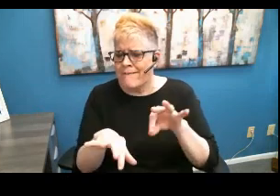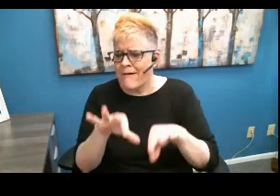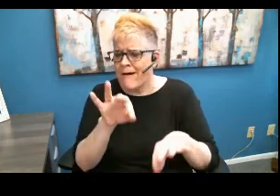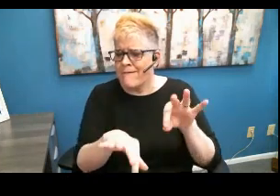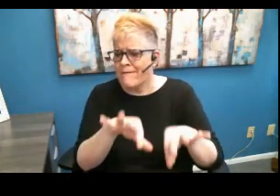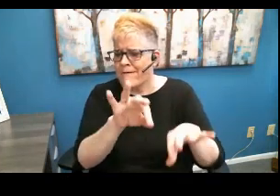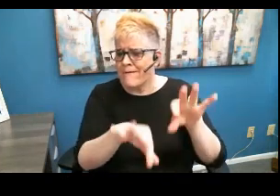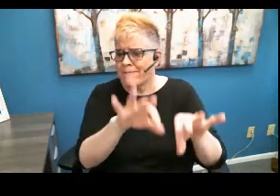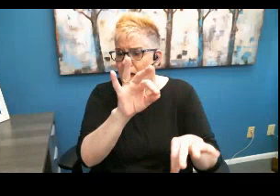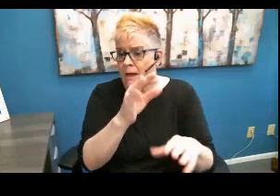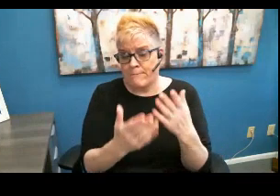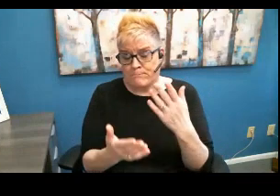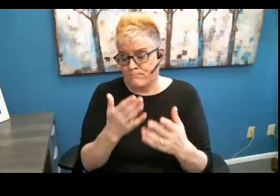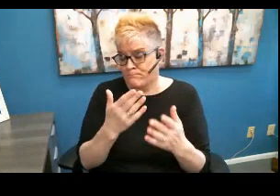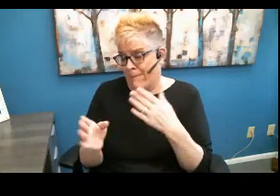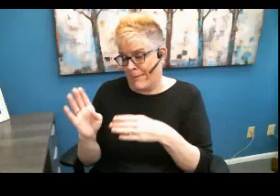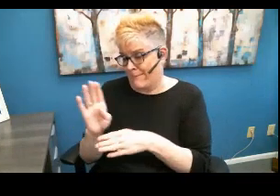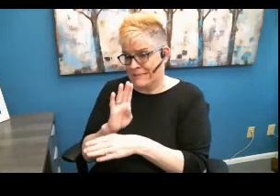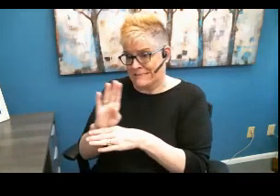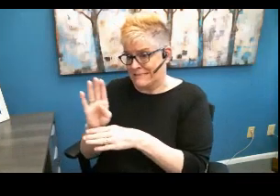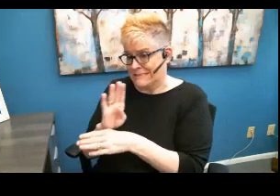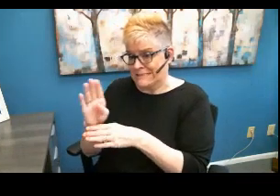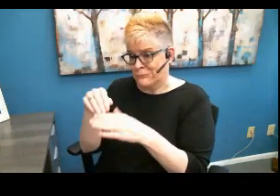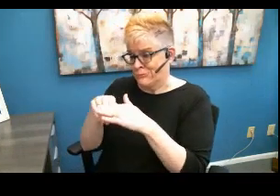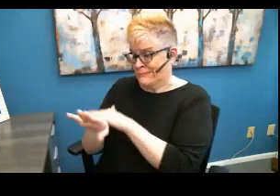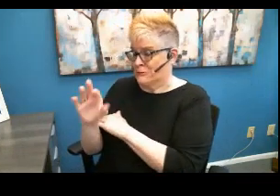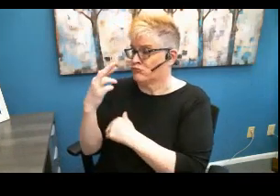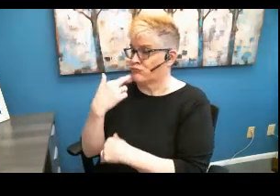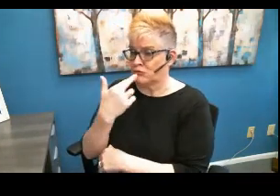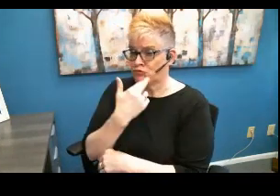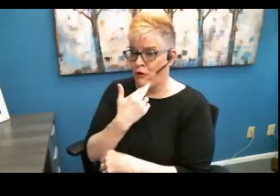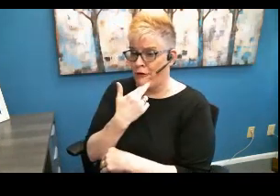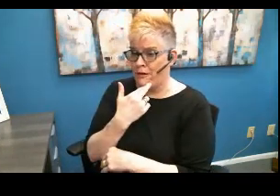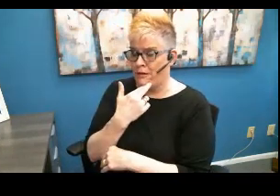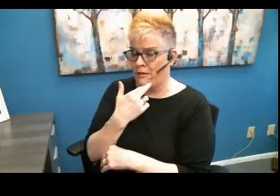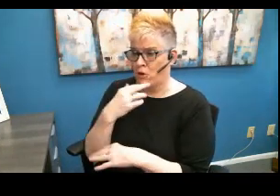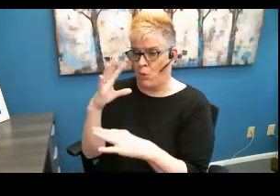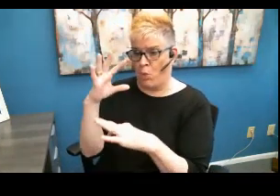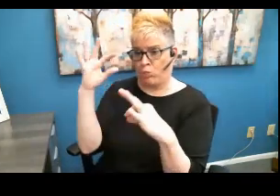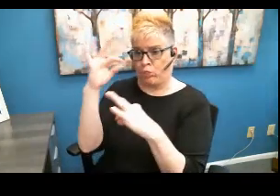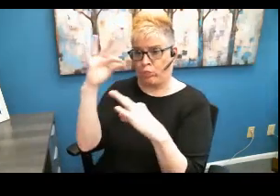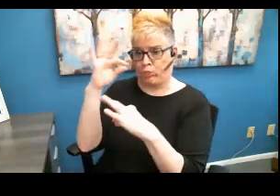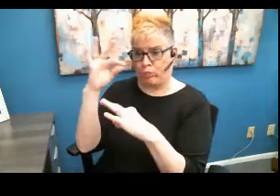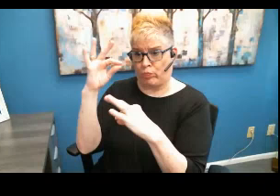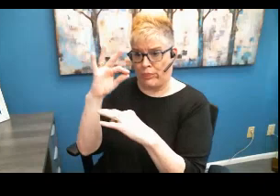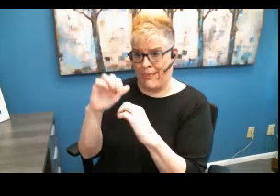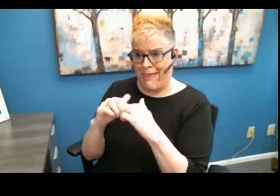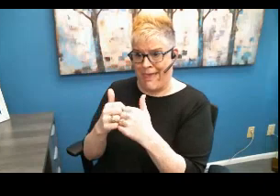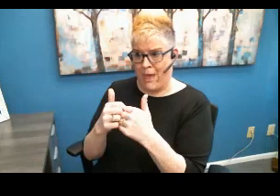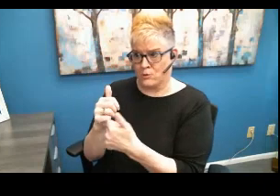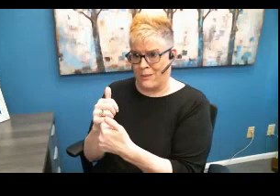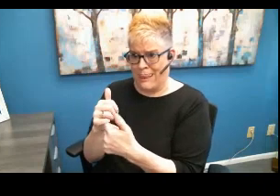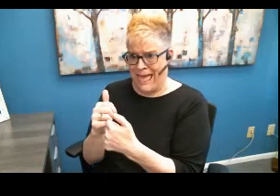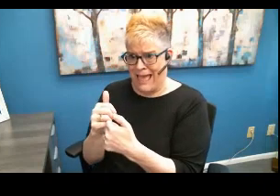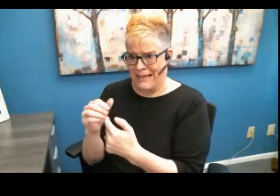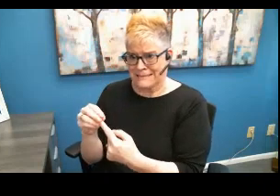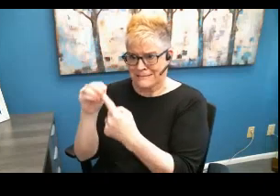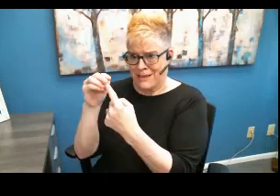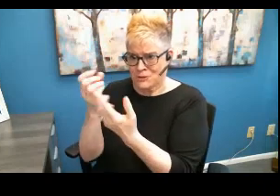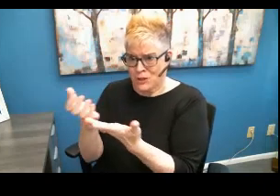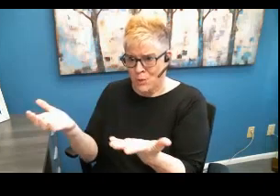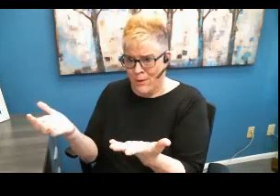be a commercial application. You go into a restaurant and you have no idea how to light some of the specialty equipment, and you